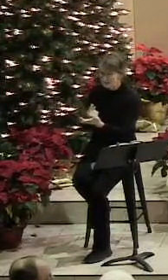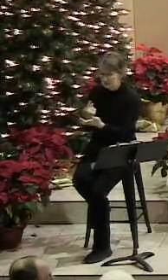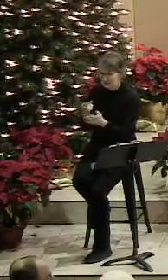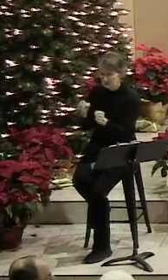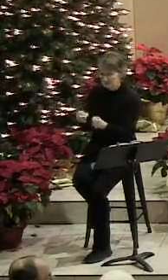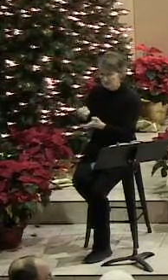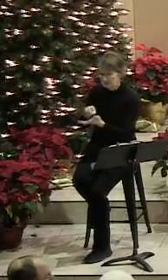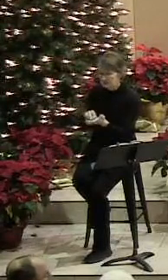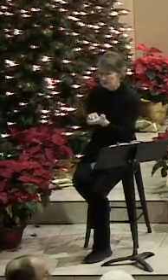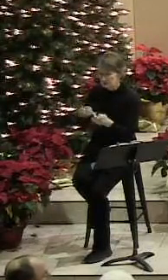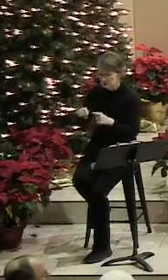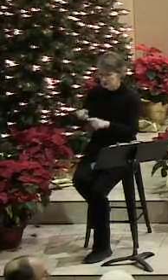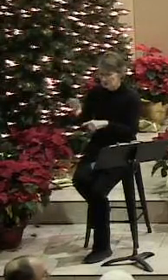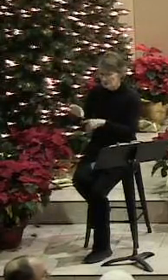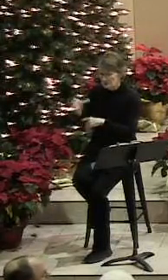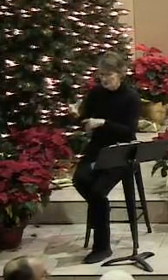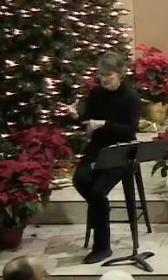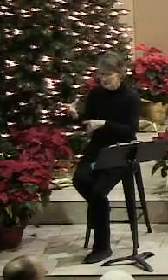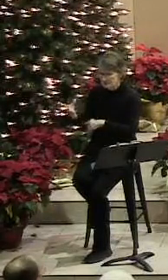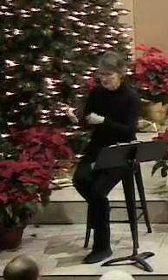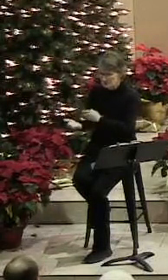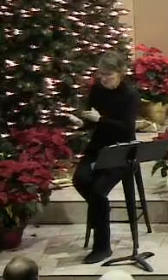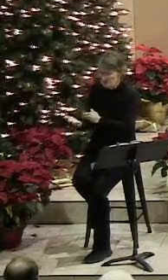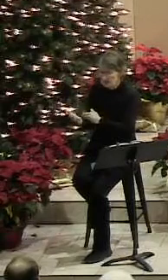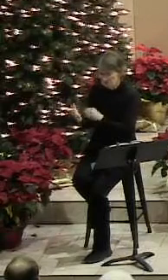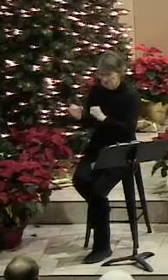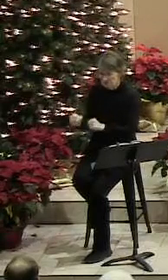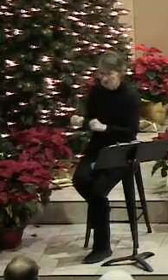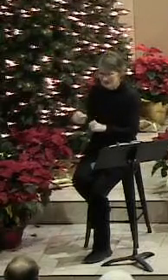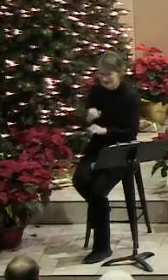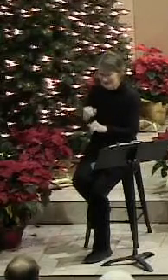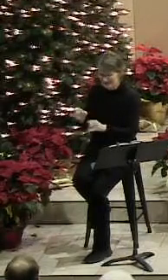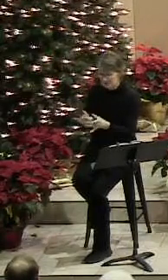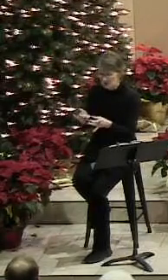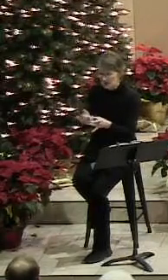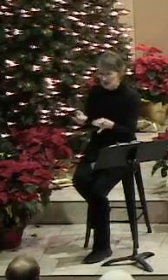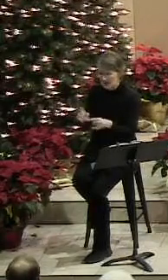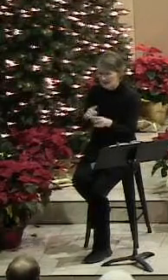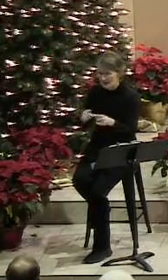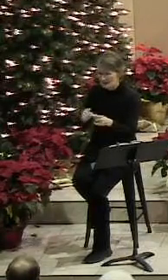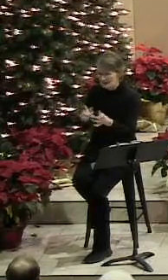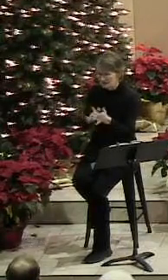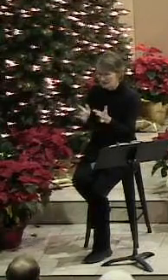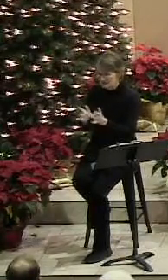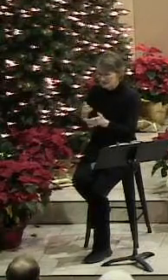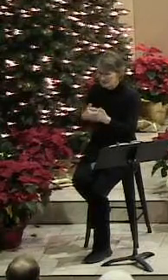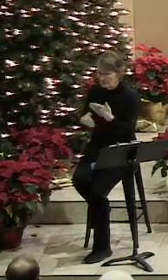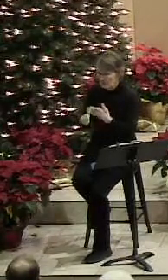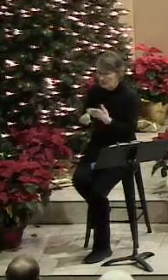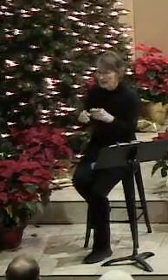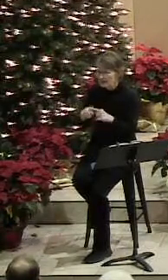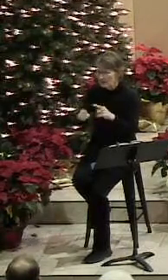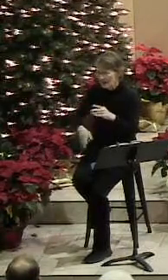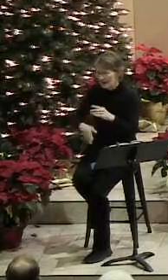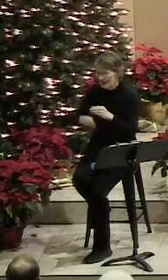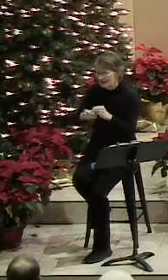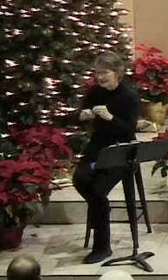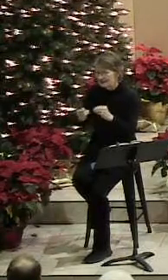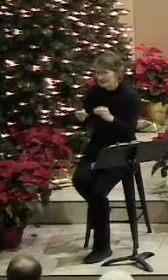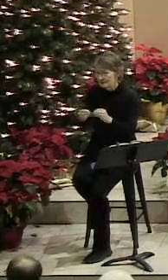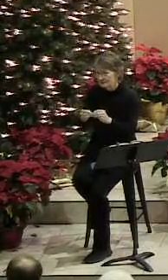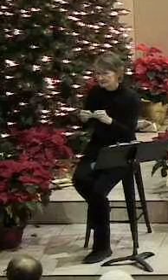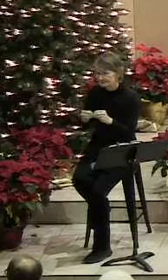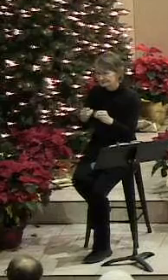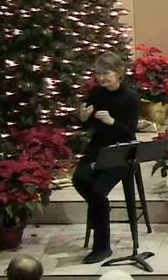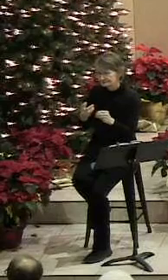that would have been read at the Mass at dawn on Christmas morning. Except it's got an addition. It's a little extra chunk. So we heard